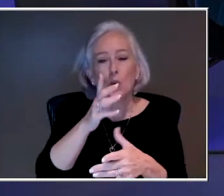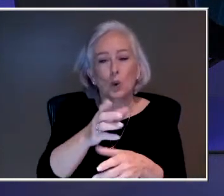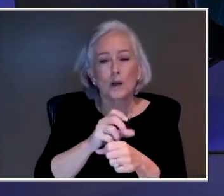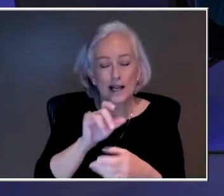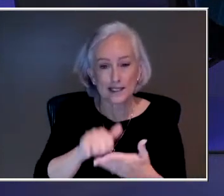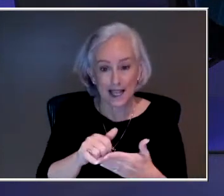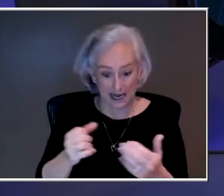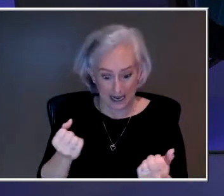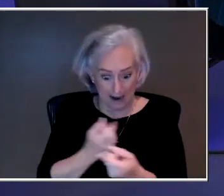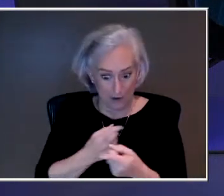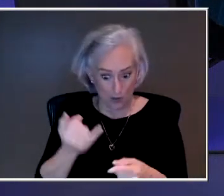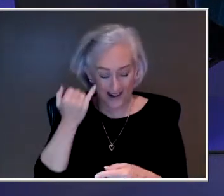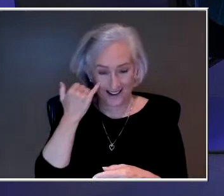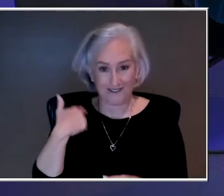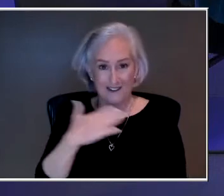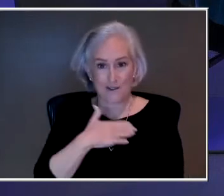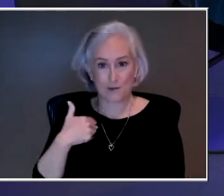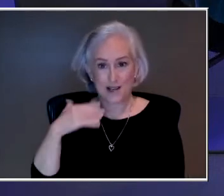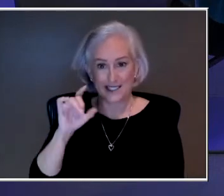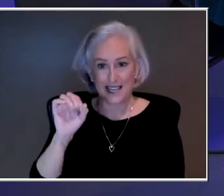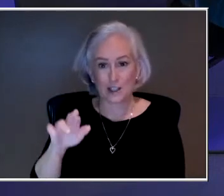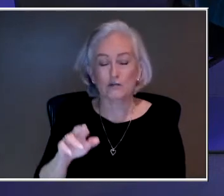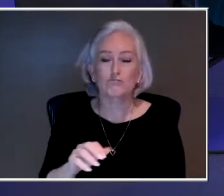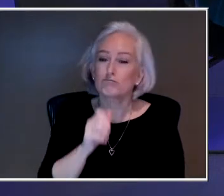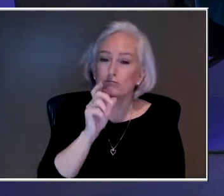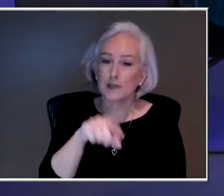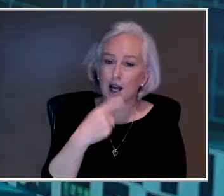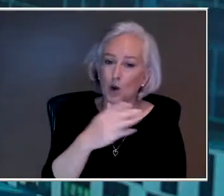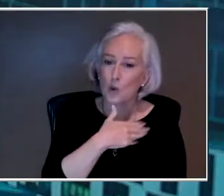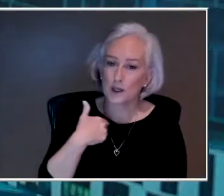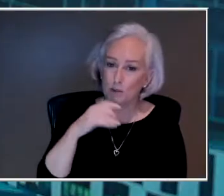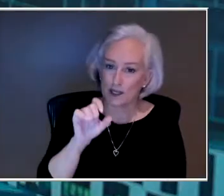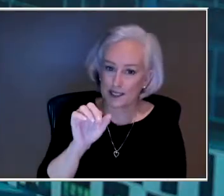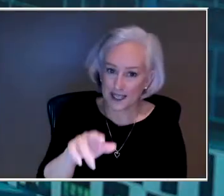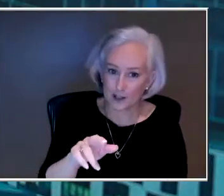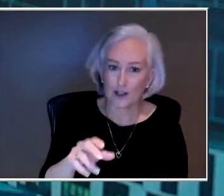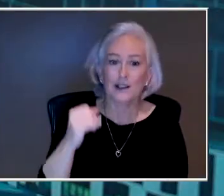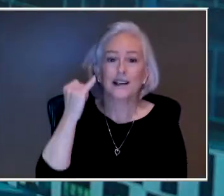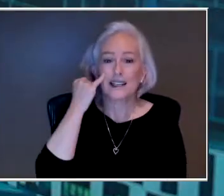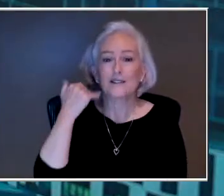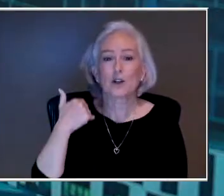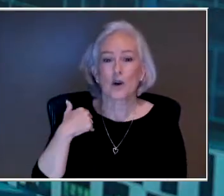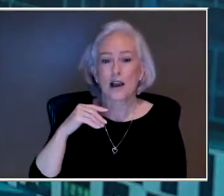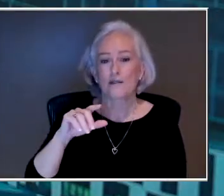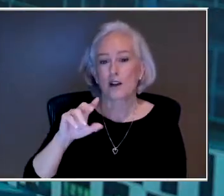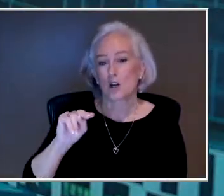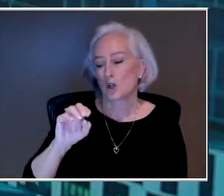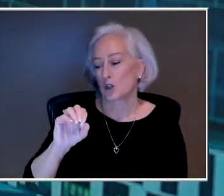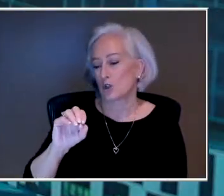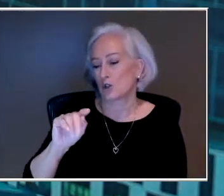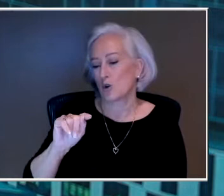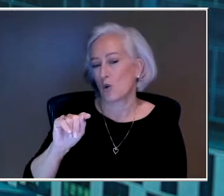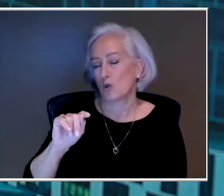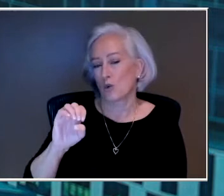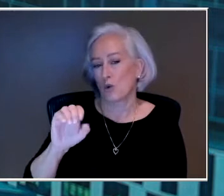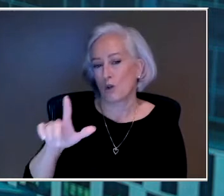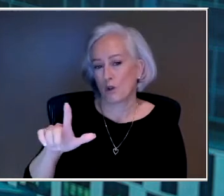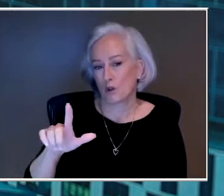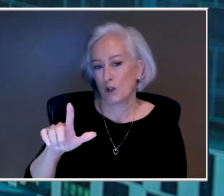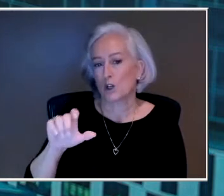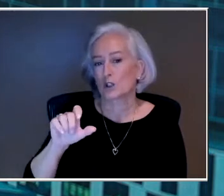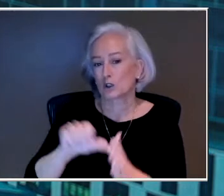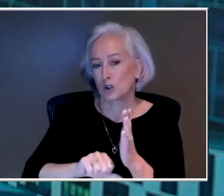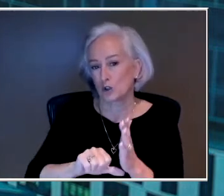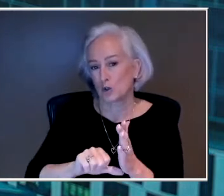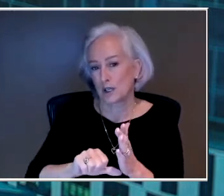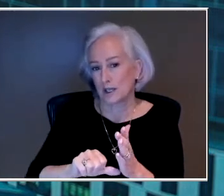breast cancer? So not just breast cancer, we know that if you've had nodal surgery for your breast cancer, that's what puts you at the most increased risk,